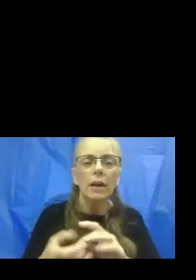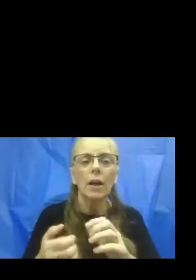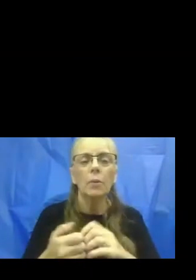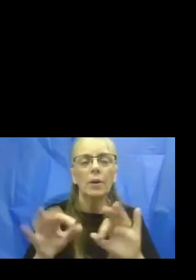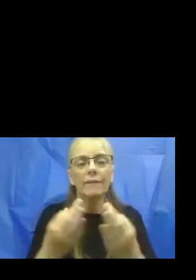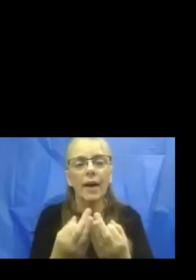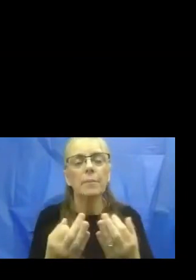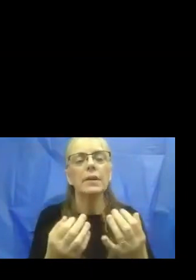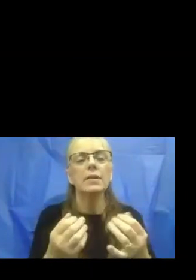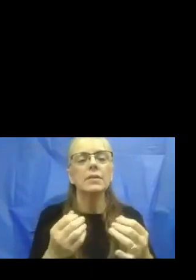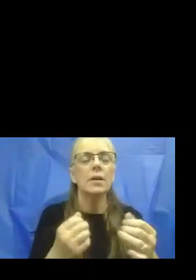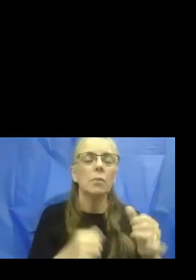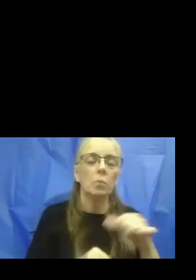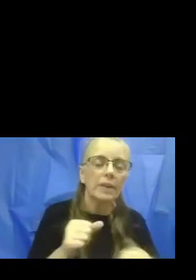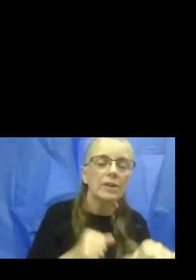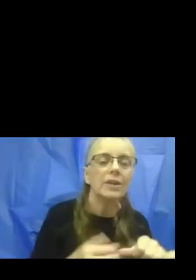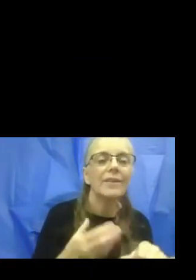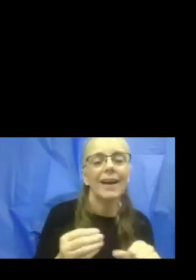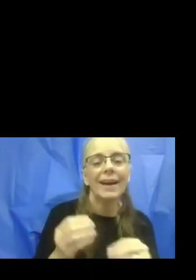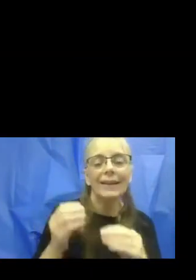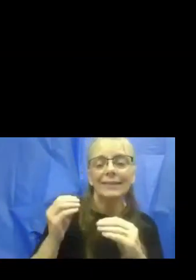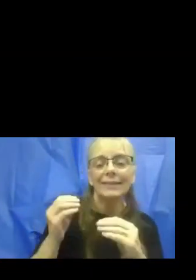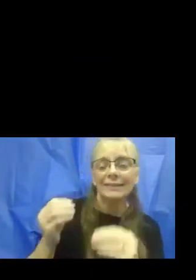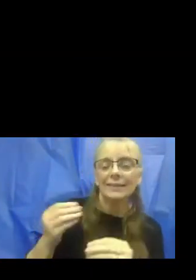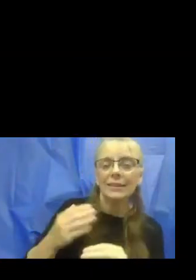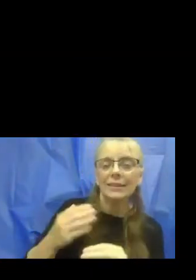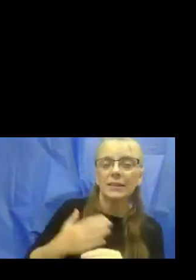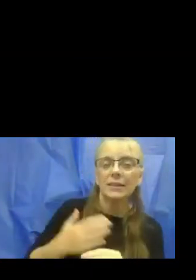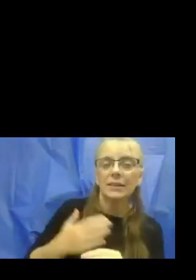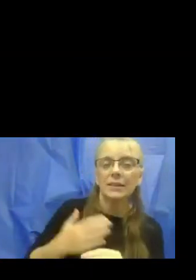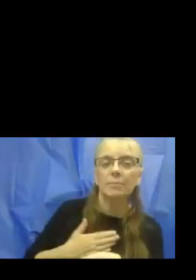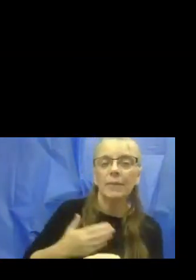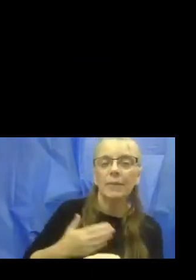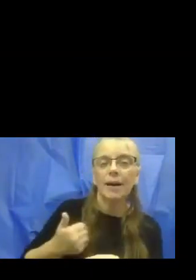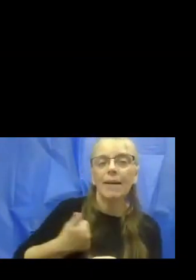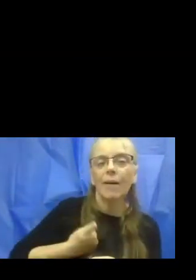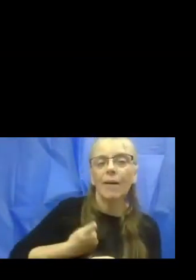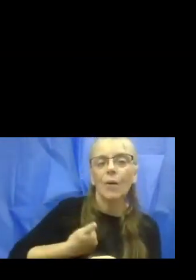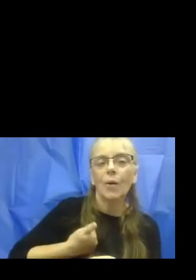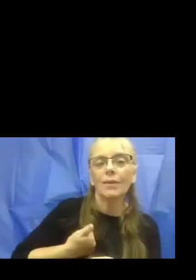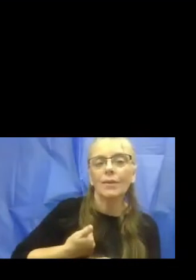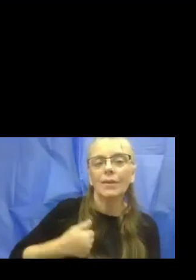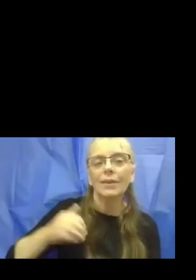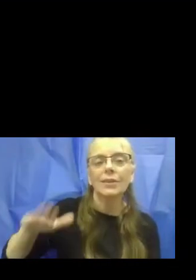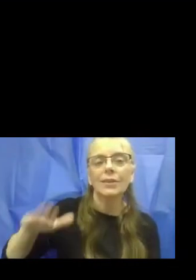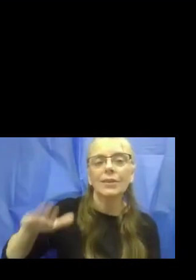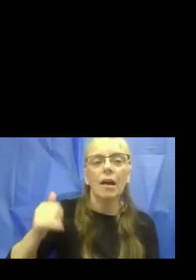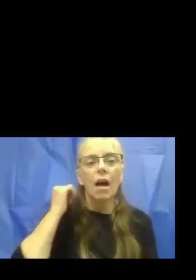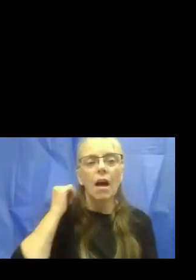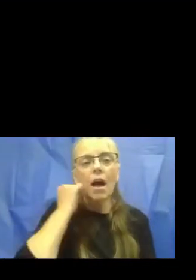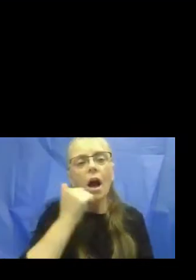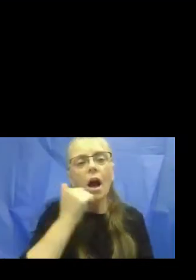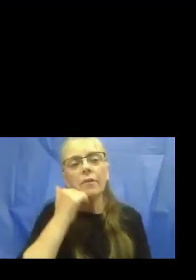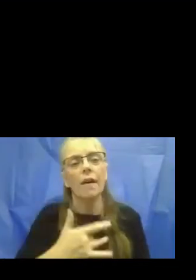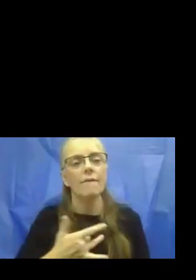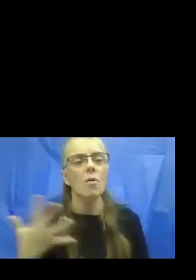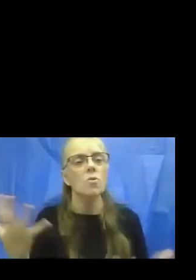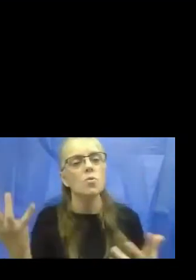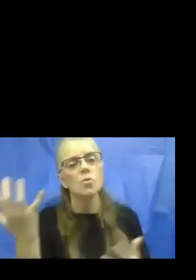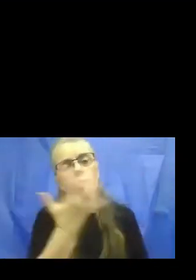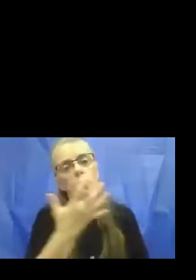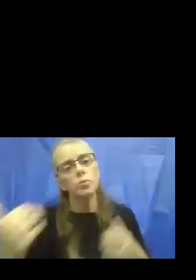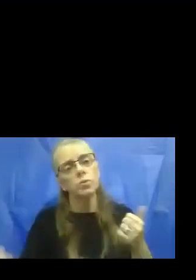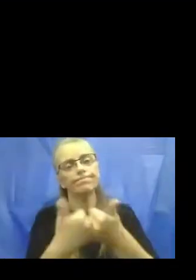every day felt like an enormous challenge. It was hard to figure out ways to stay connected when we were told to isolate, and